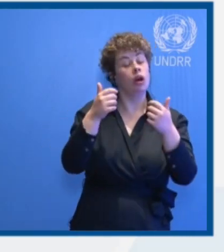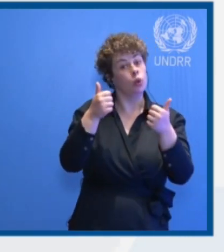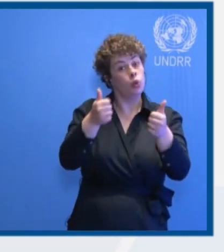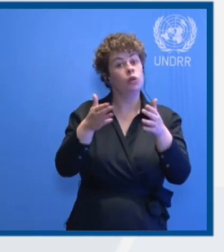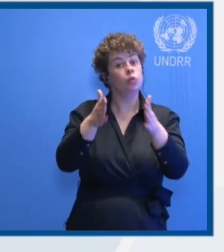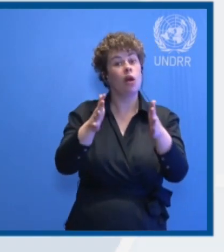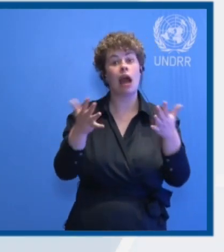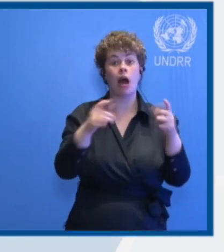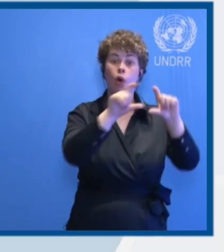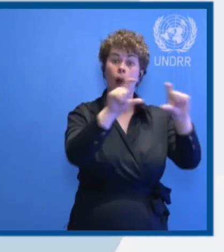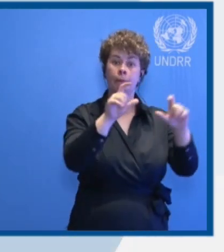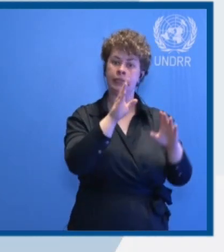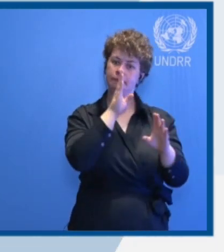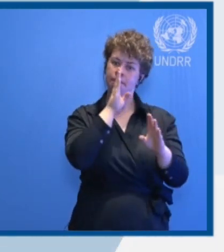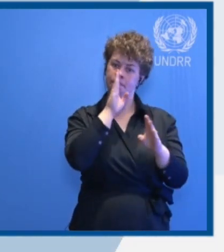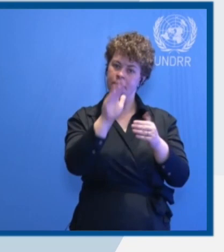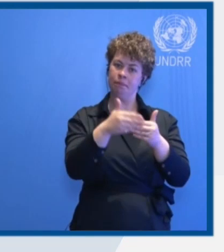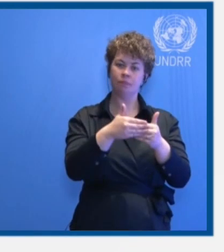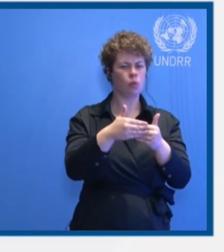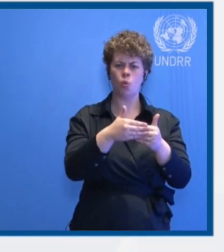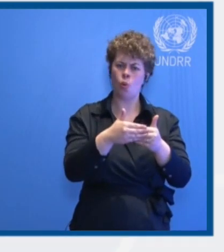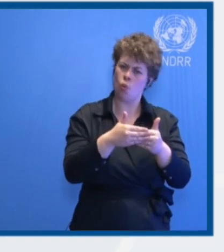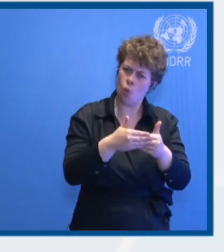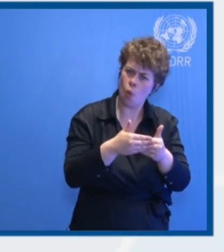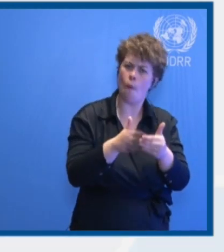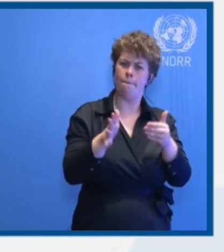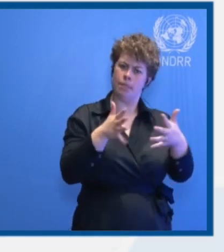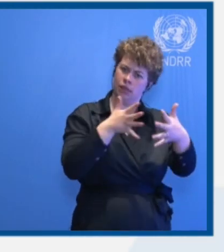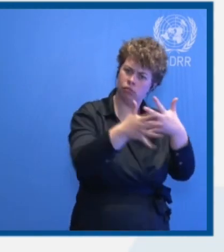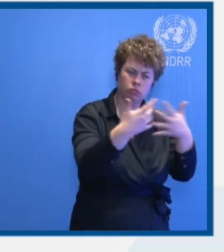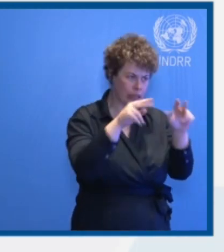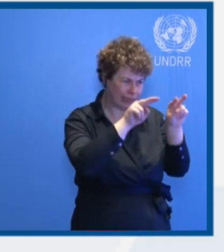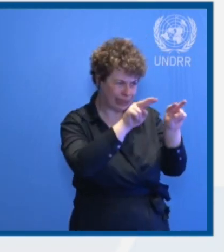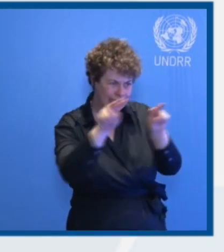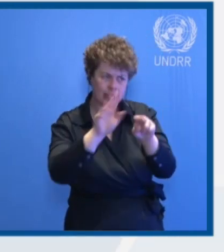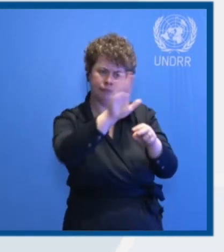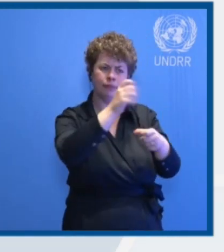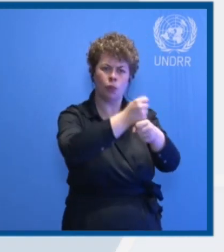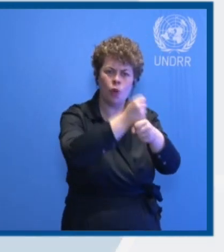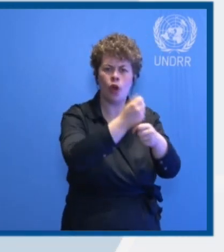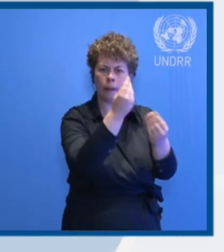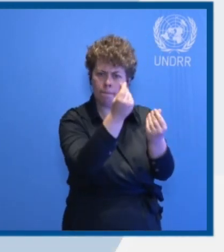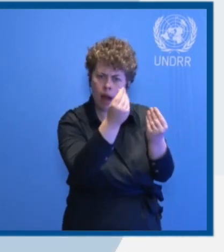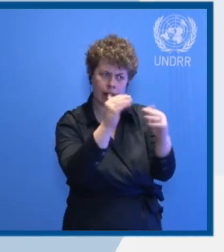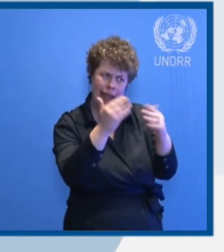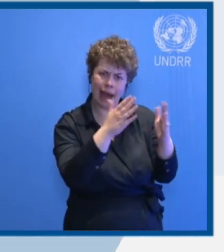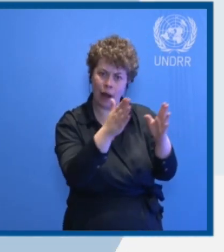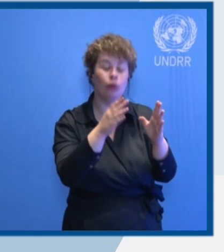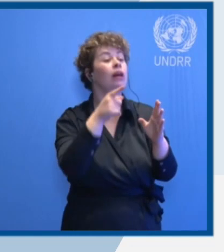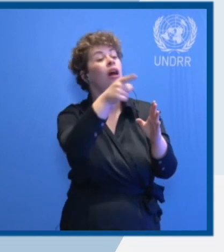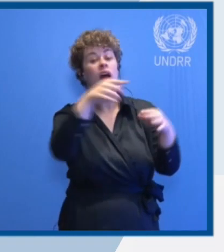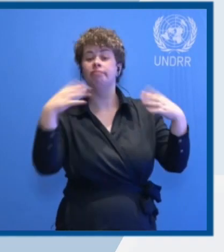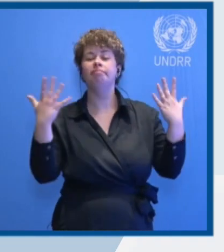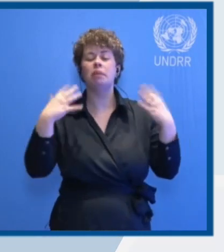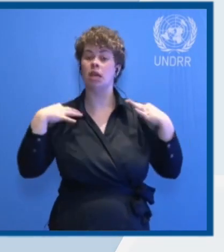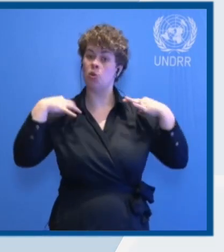traceability, because traceability can actually give very clearly the source of any resource or any product and how